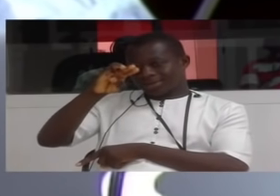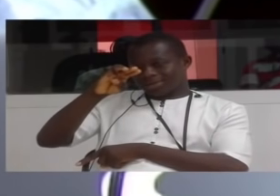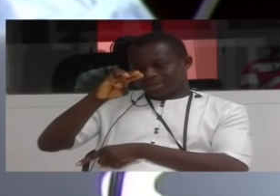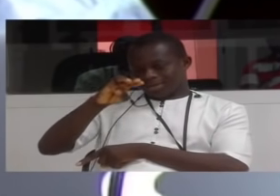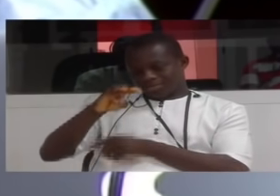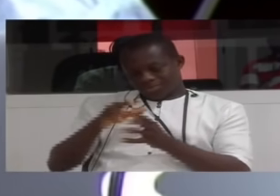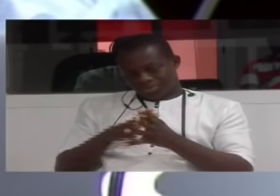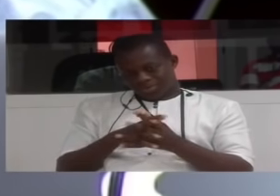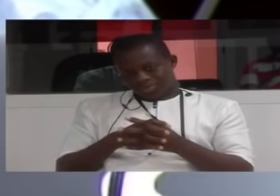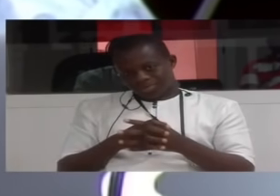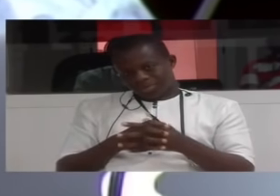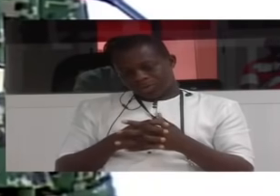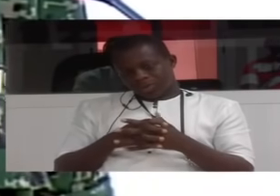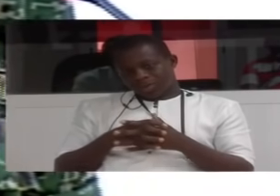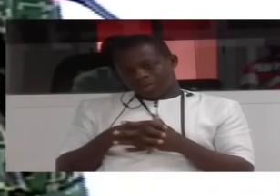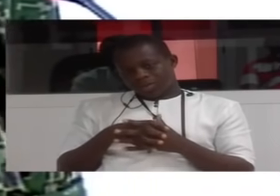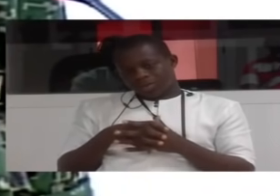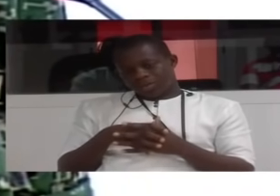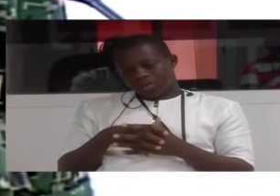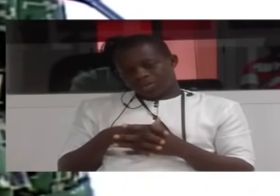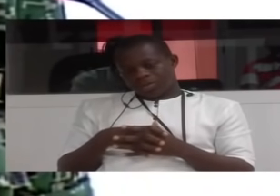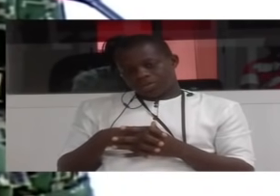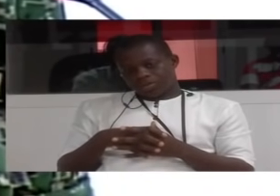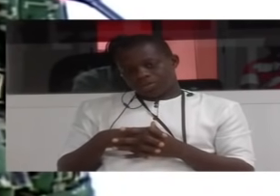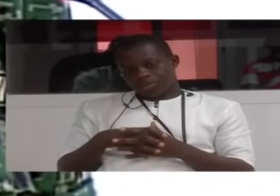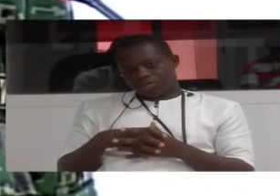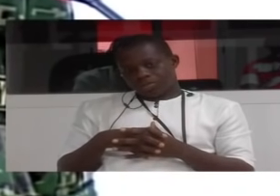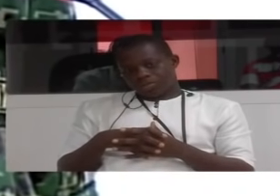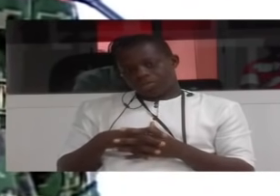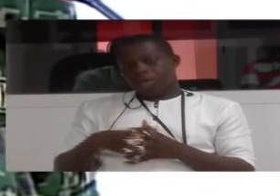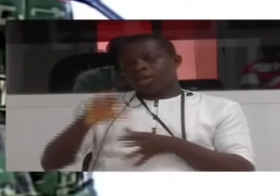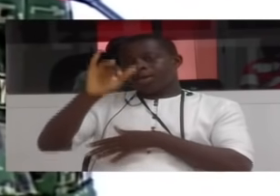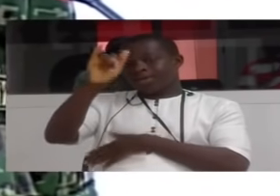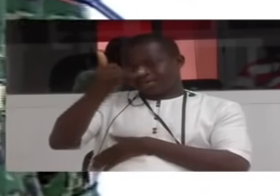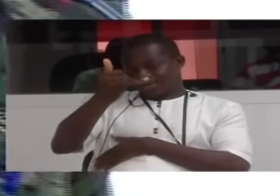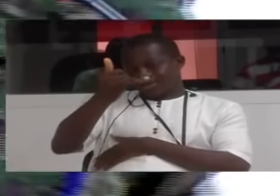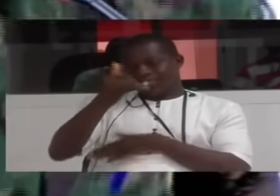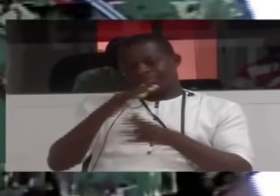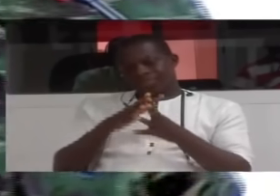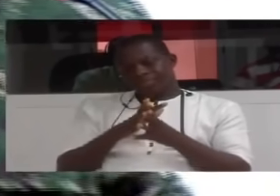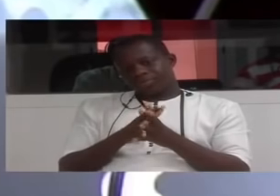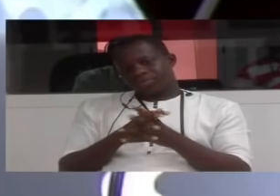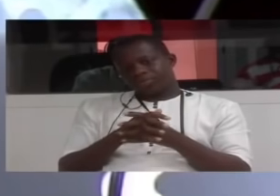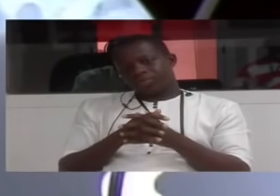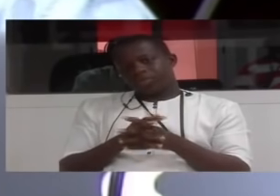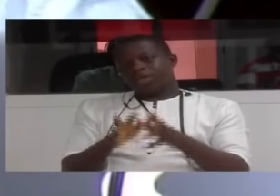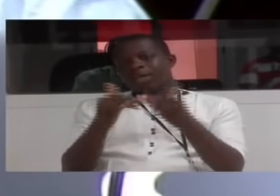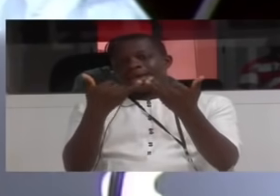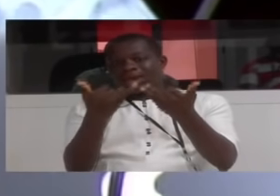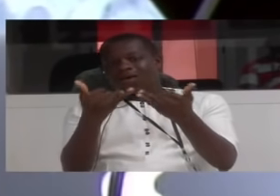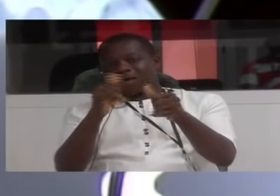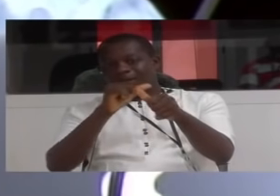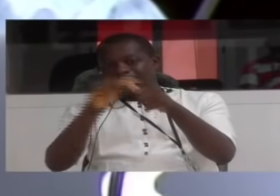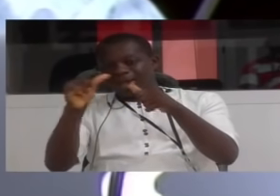janningata dahala ibe Ndour Cham la saya nyale satakan. Ah. Yes. This time round let's take